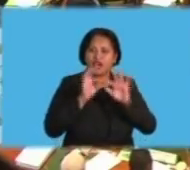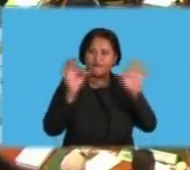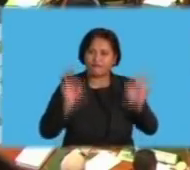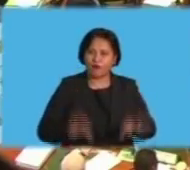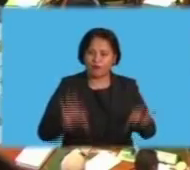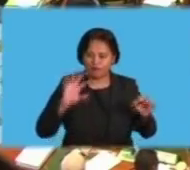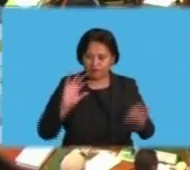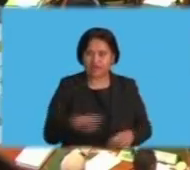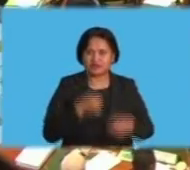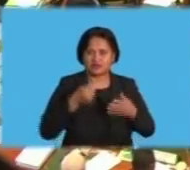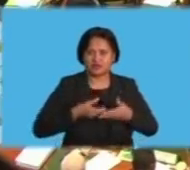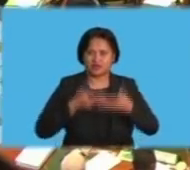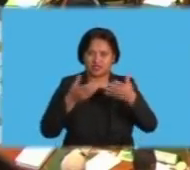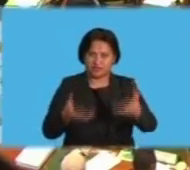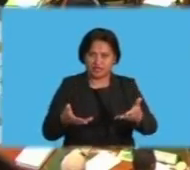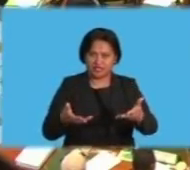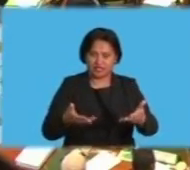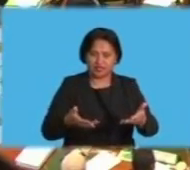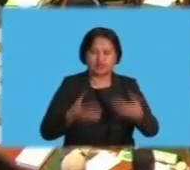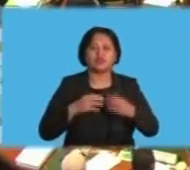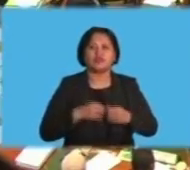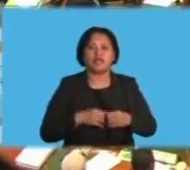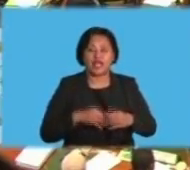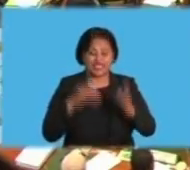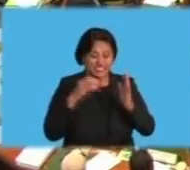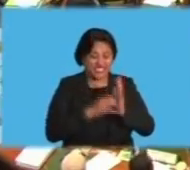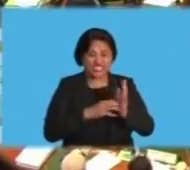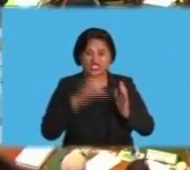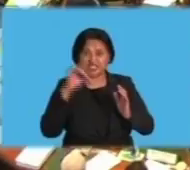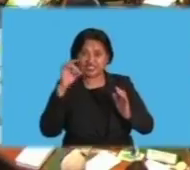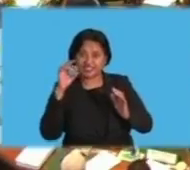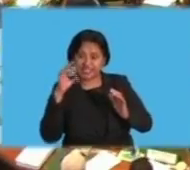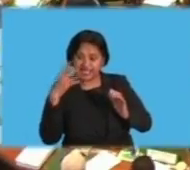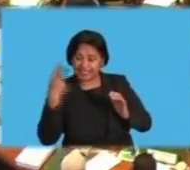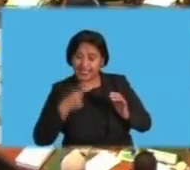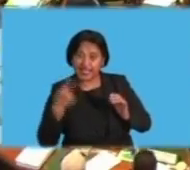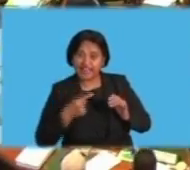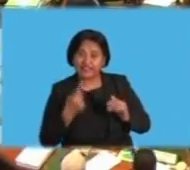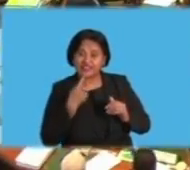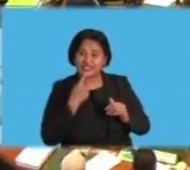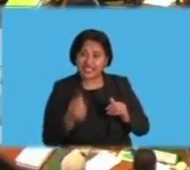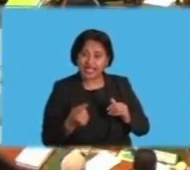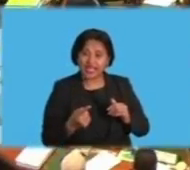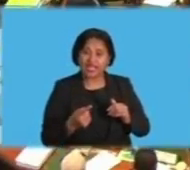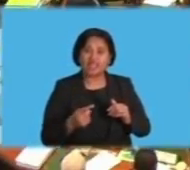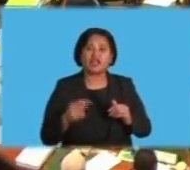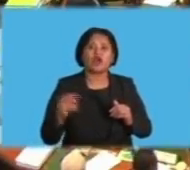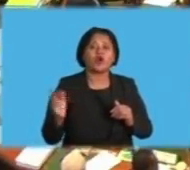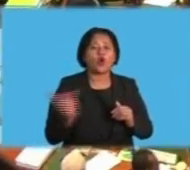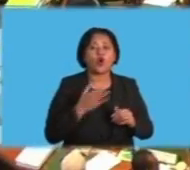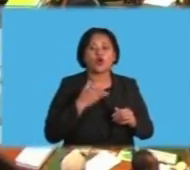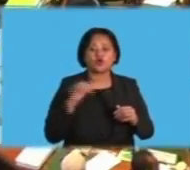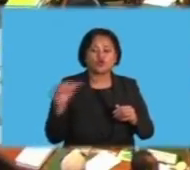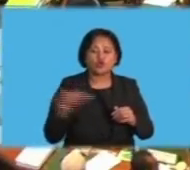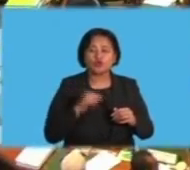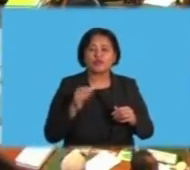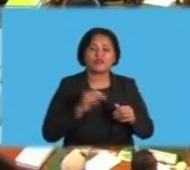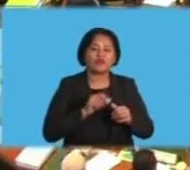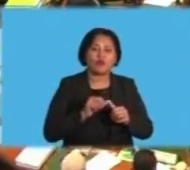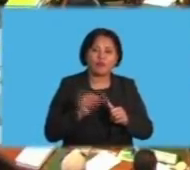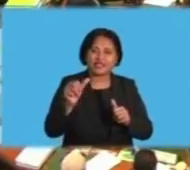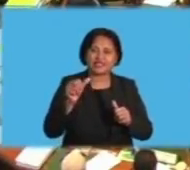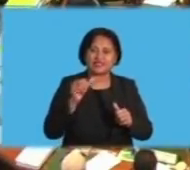submitted. Section 10, Madam Speaker, 11 says that it must be always in the best interest of the